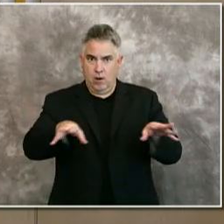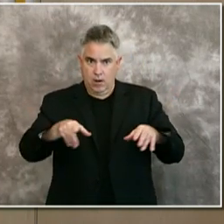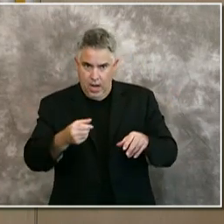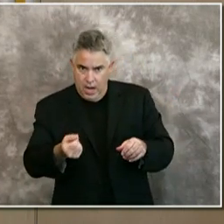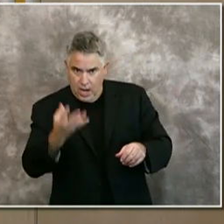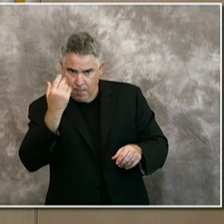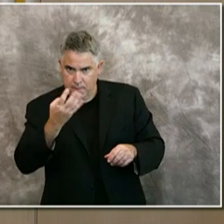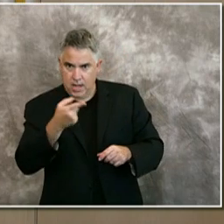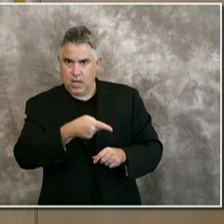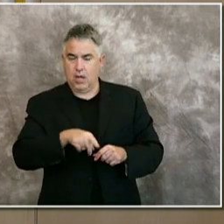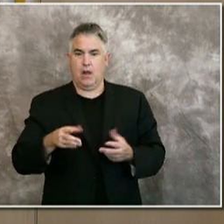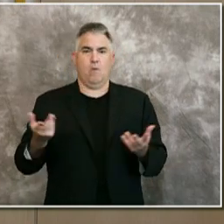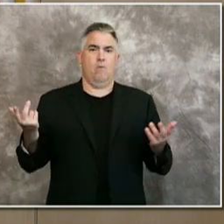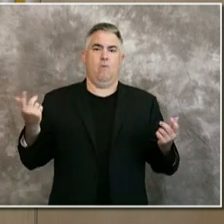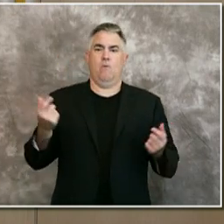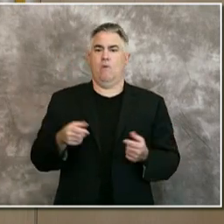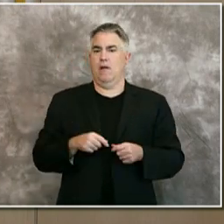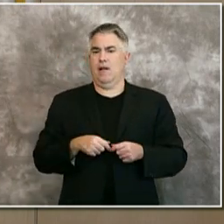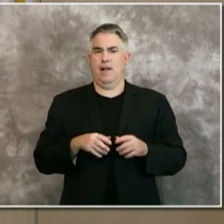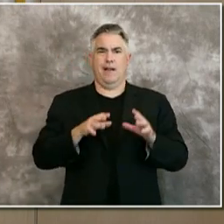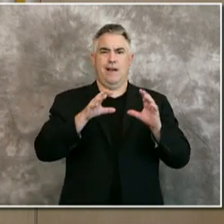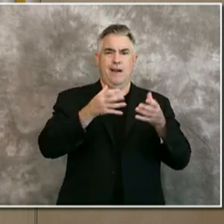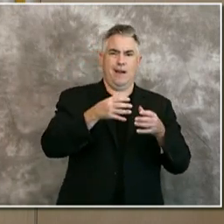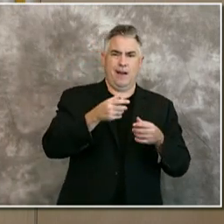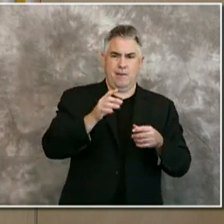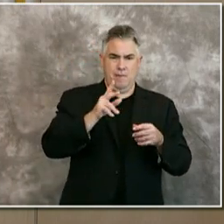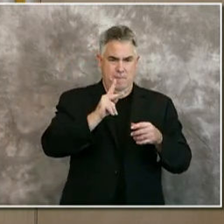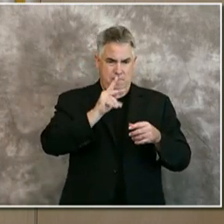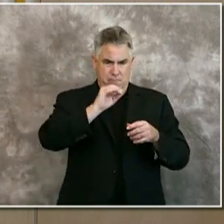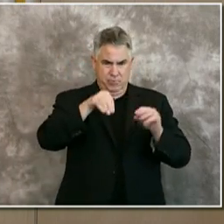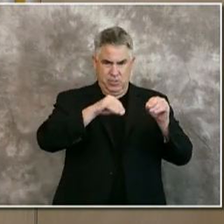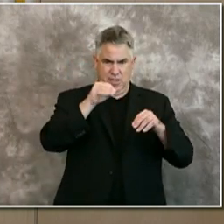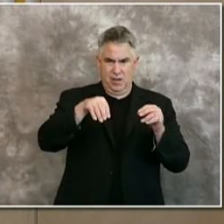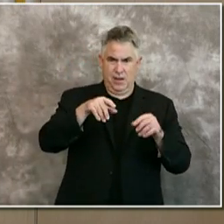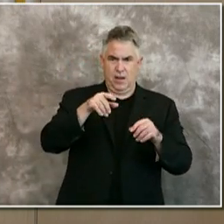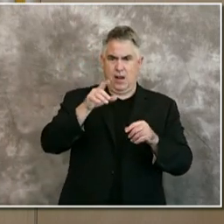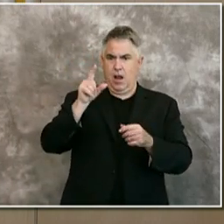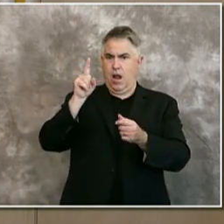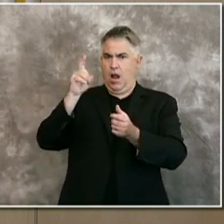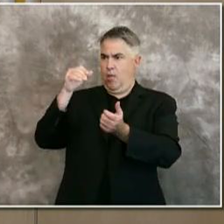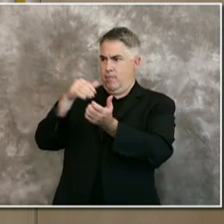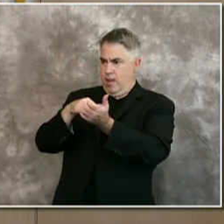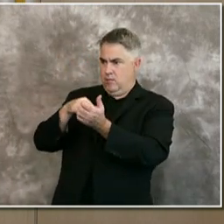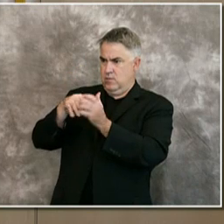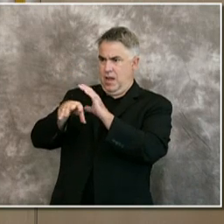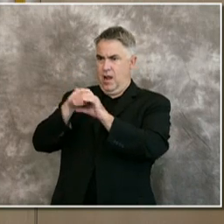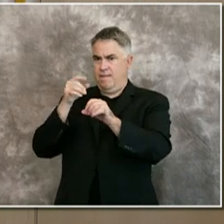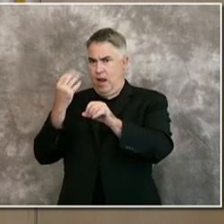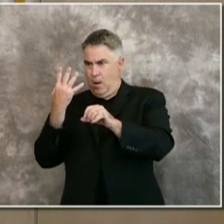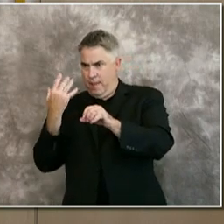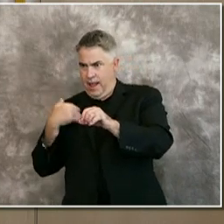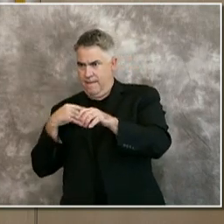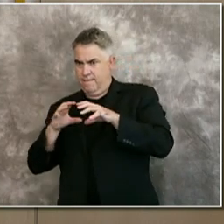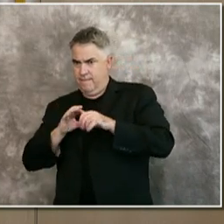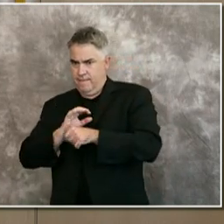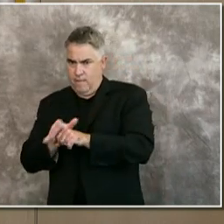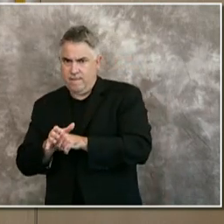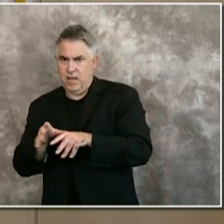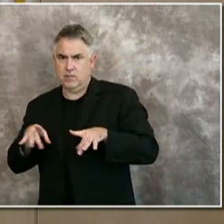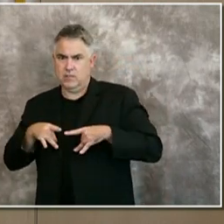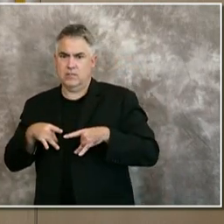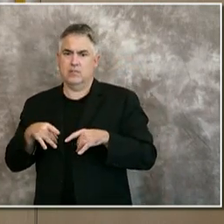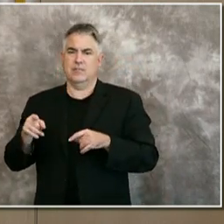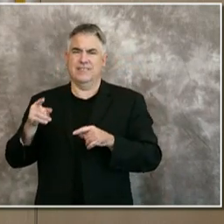the population times 100,000. So that's how that metric is